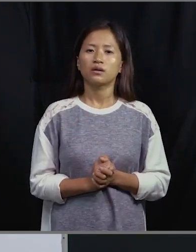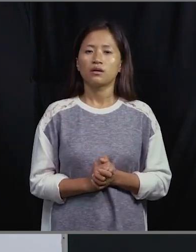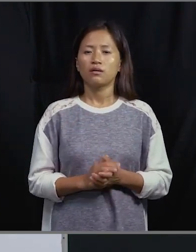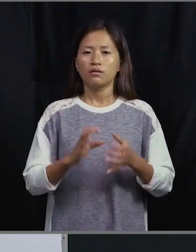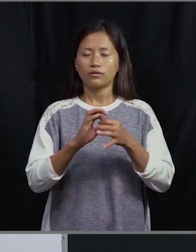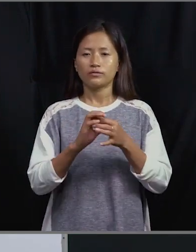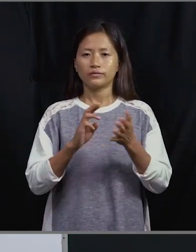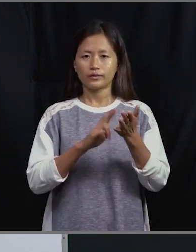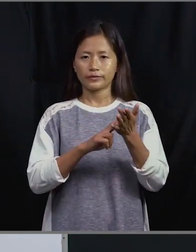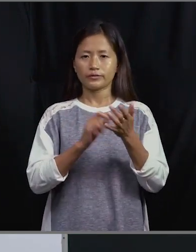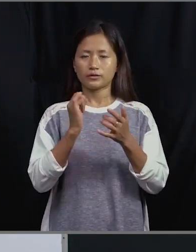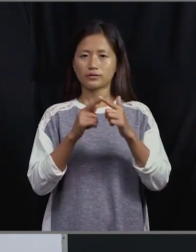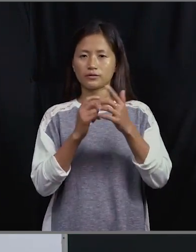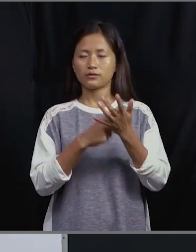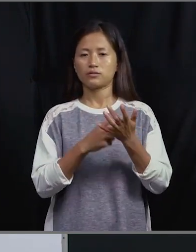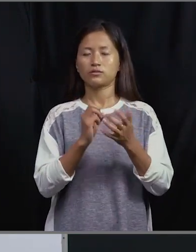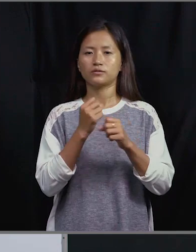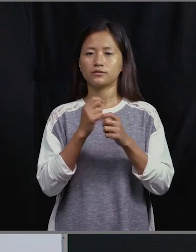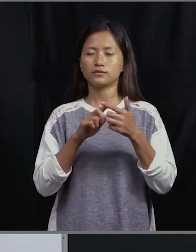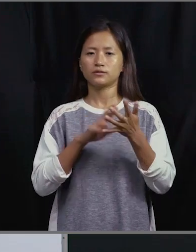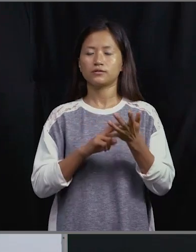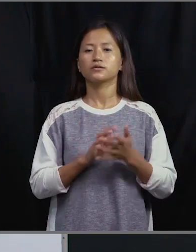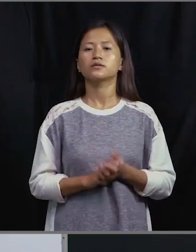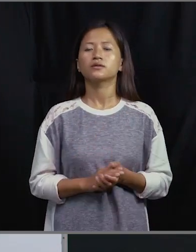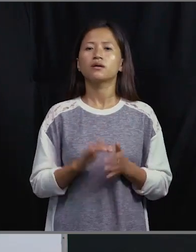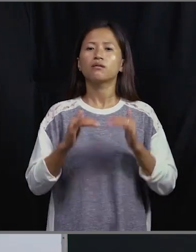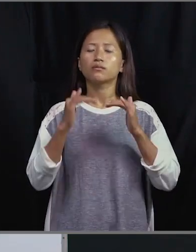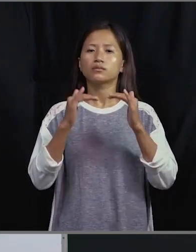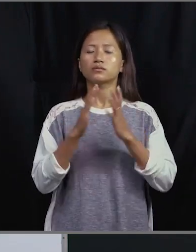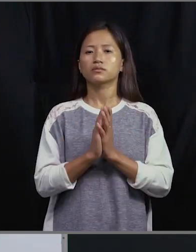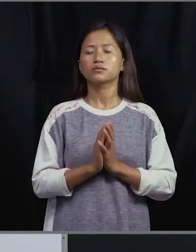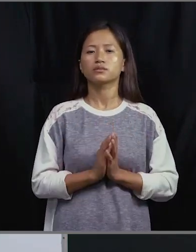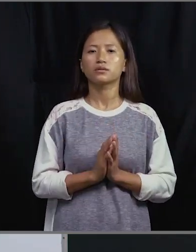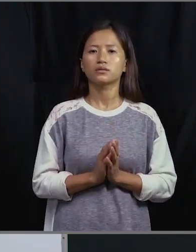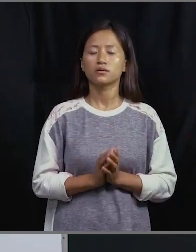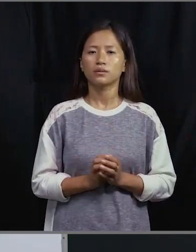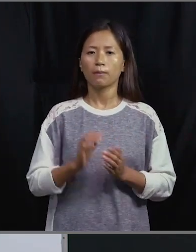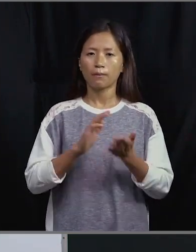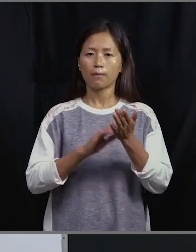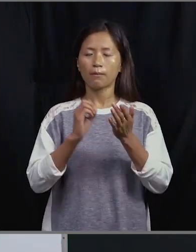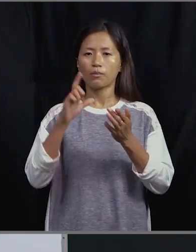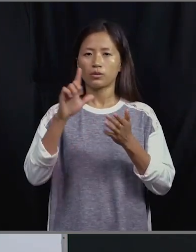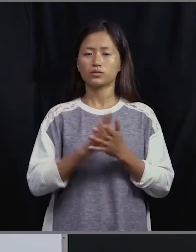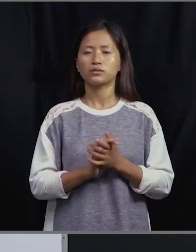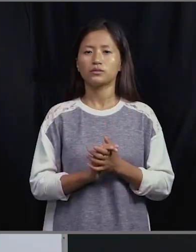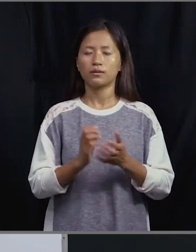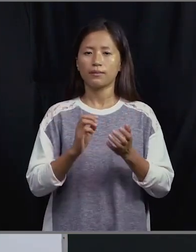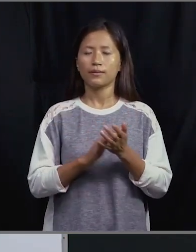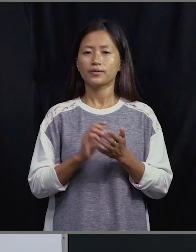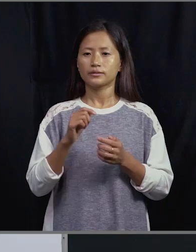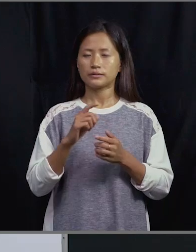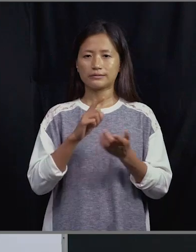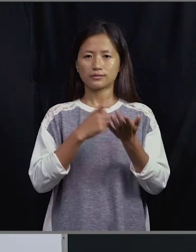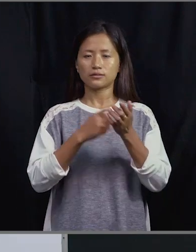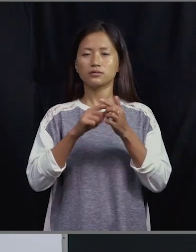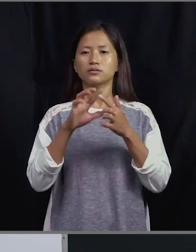of nitrogen will be equal to the mass divided by molecular mass. Mass of nitrogen is 50 grams in this